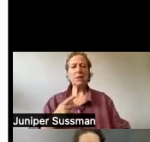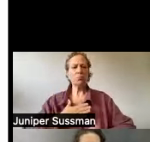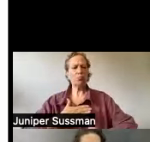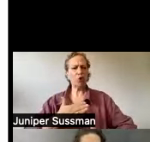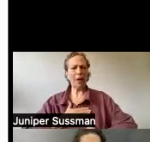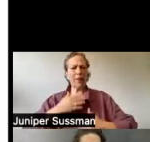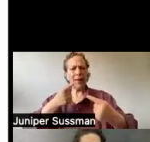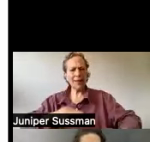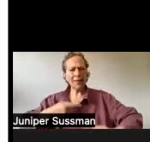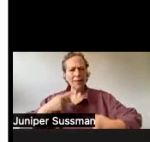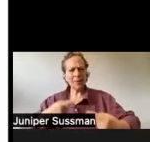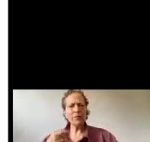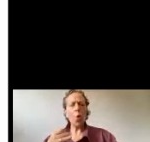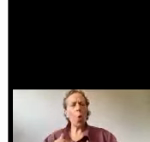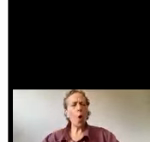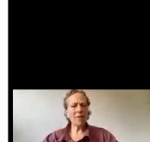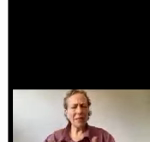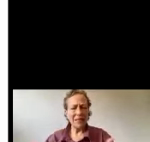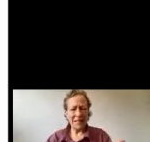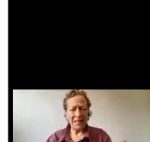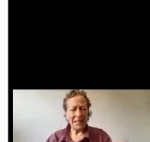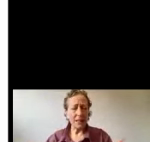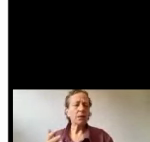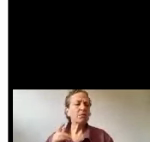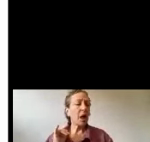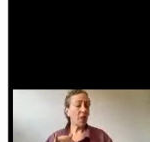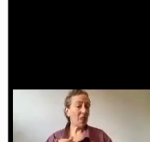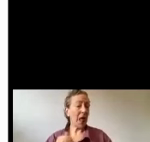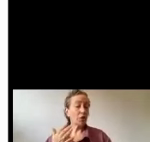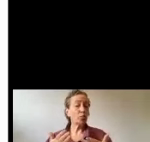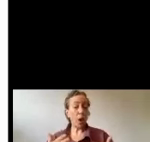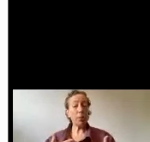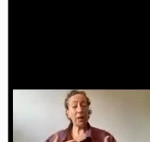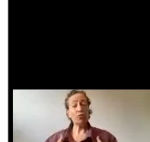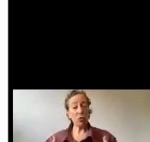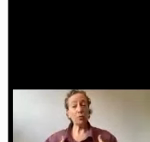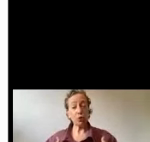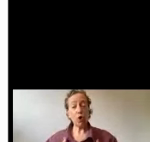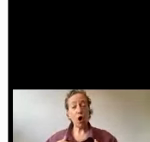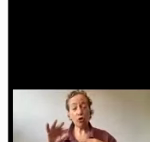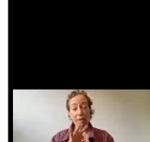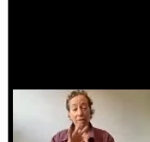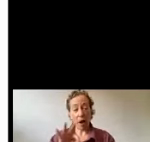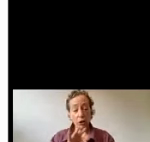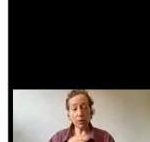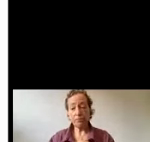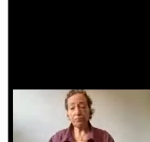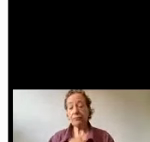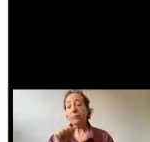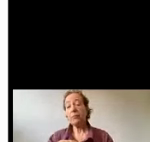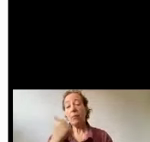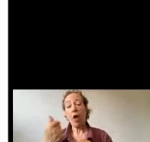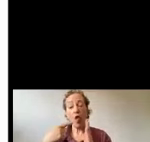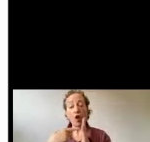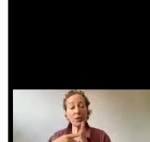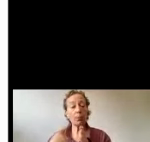be substantially limited in respiratory function, among other major life activities. Another example that they provided is somebody